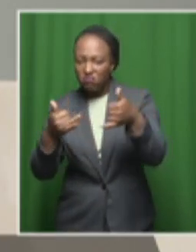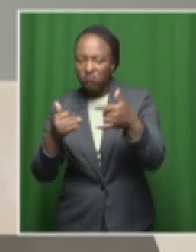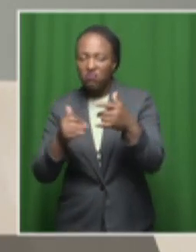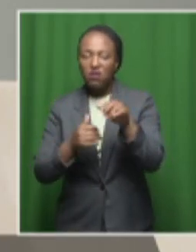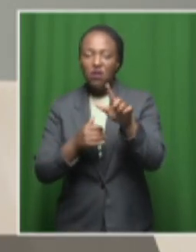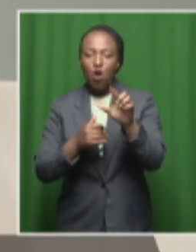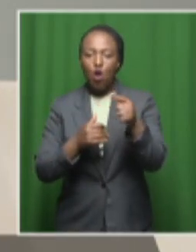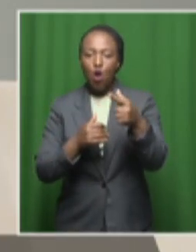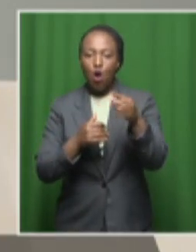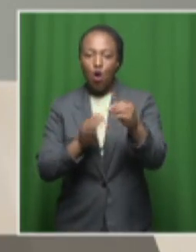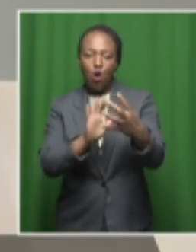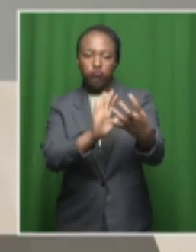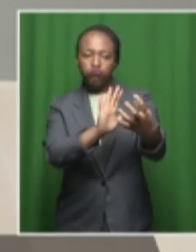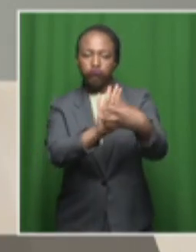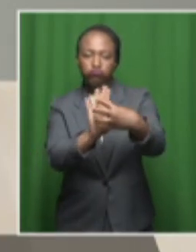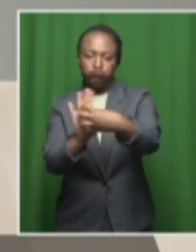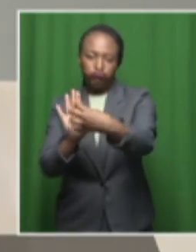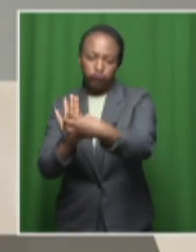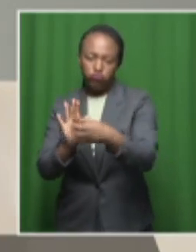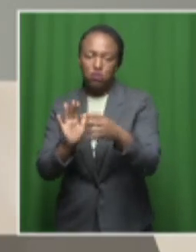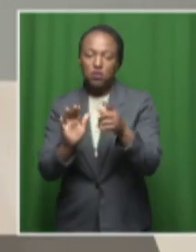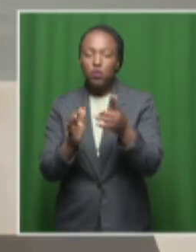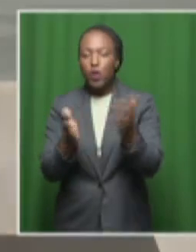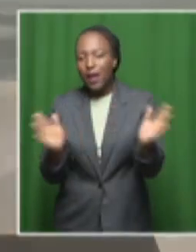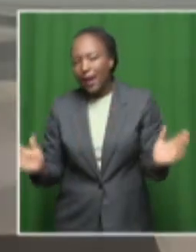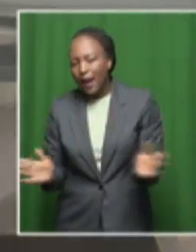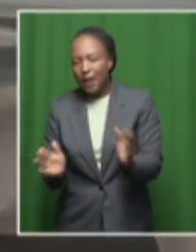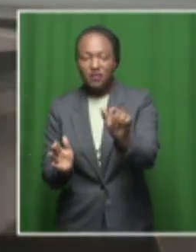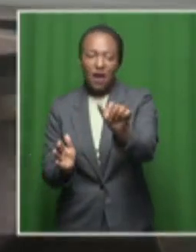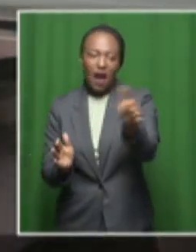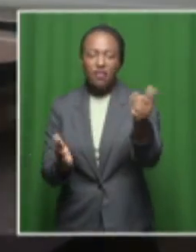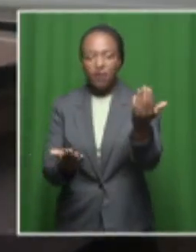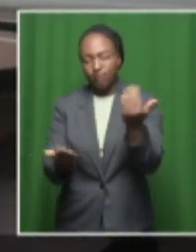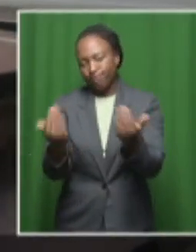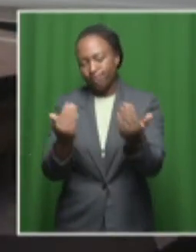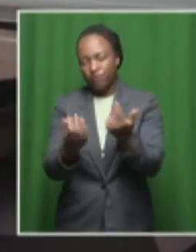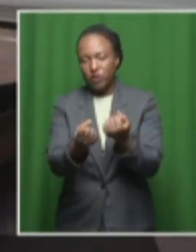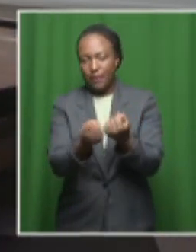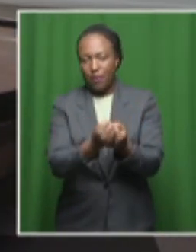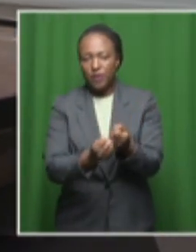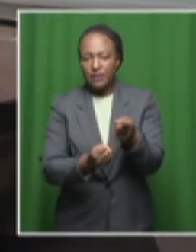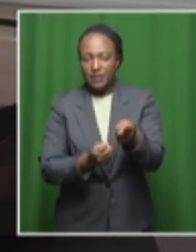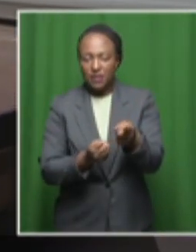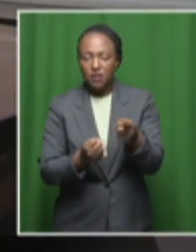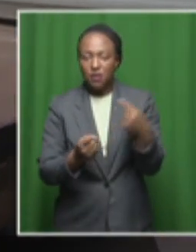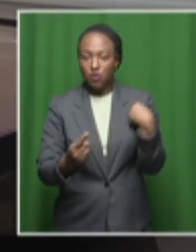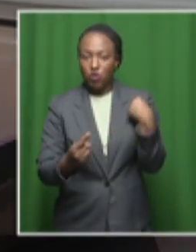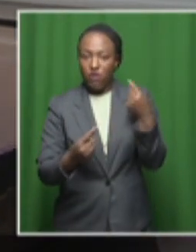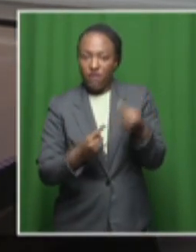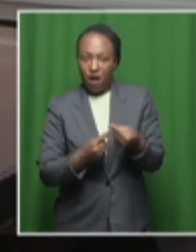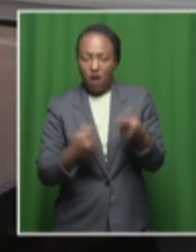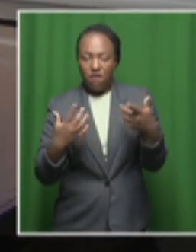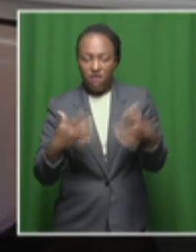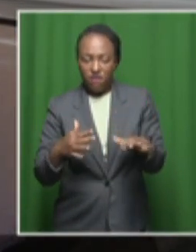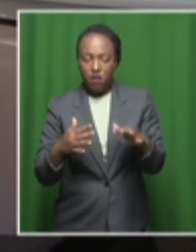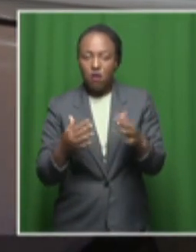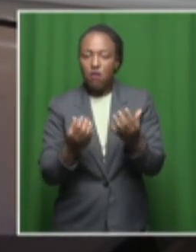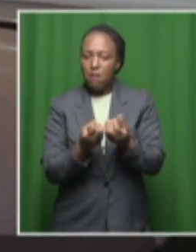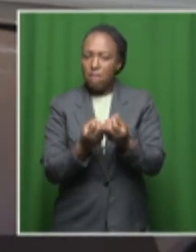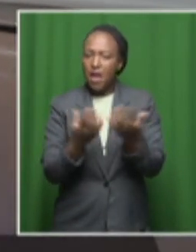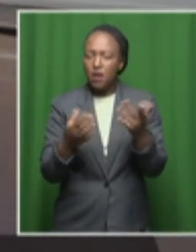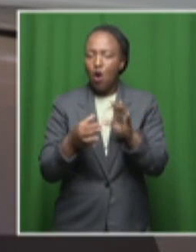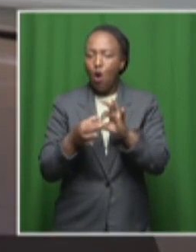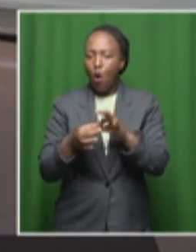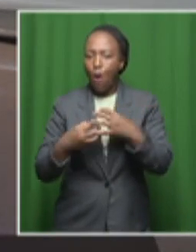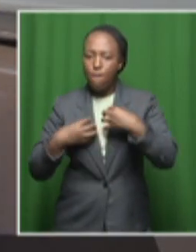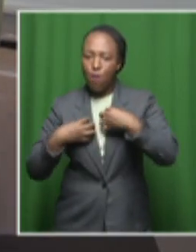and encouraging others to come to the fold. So I think with what we've seen so far, the traction that we've had homeowners, we